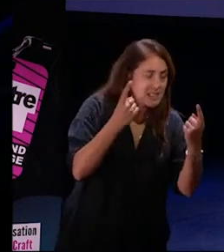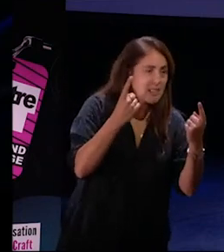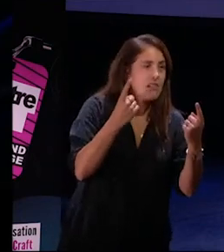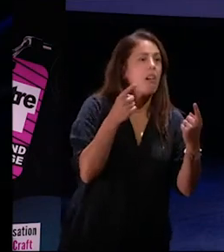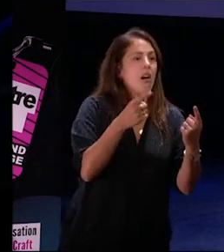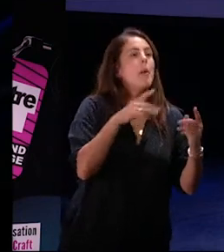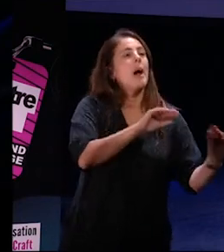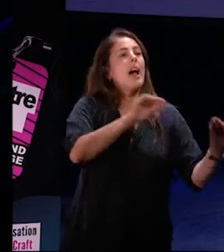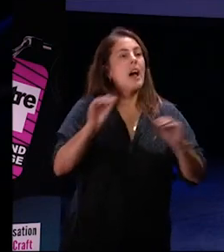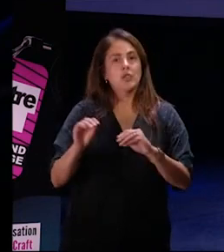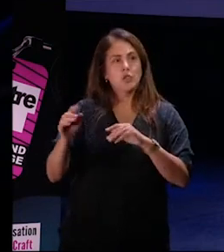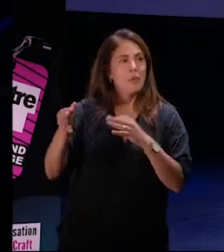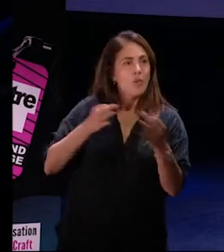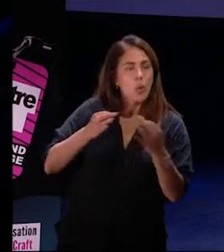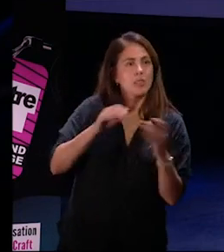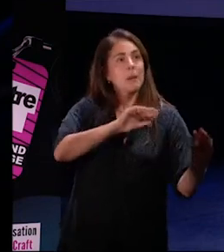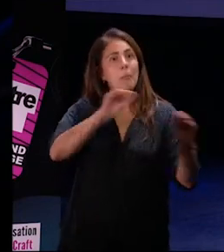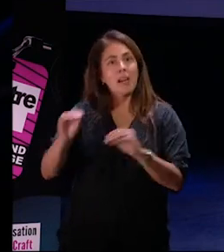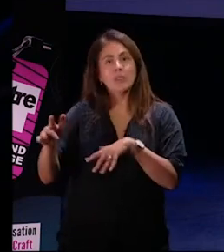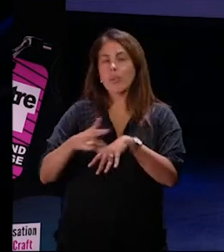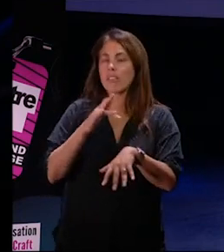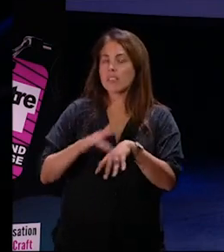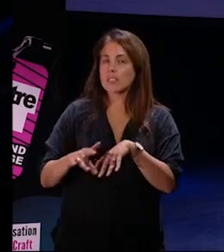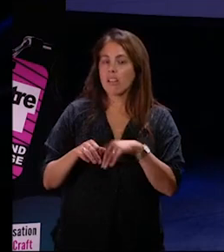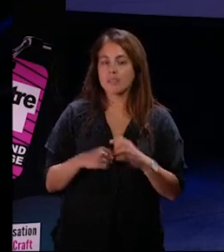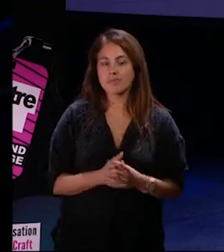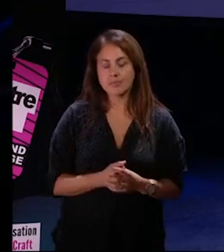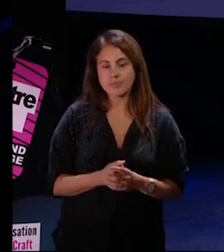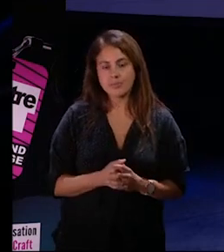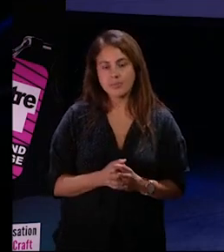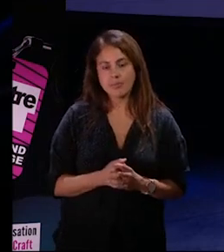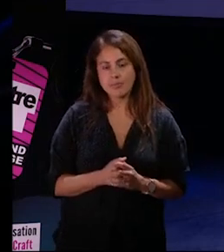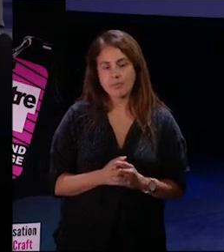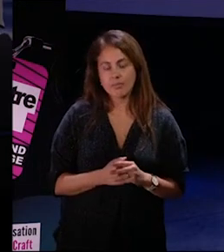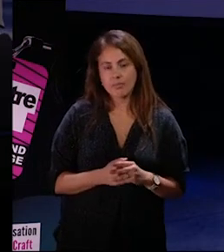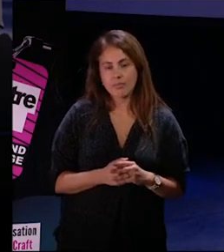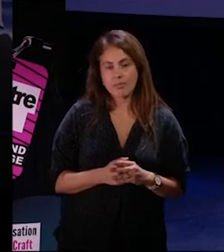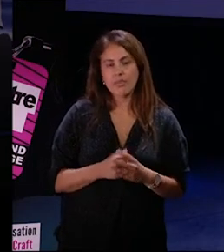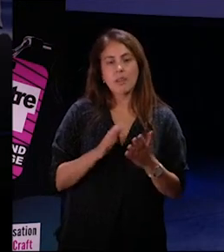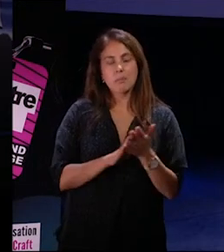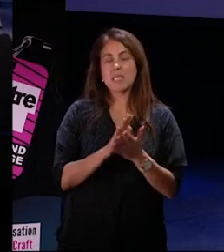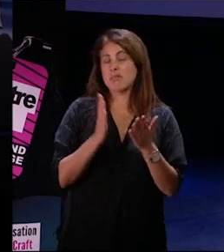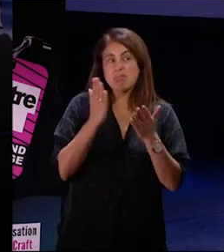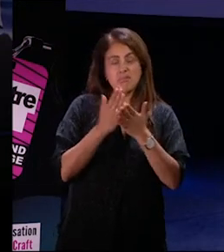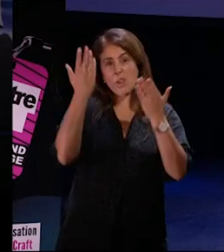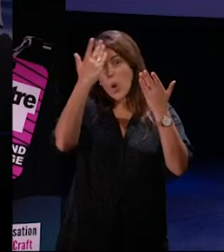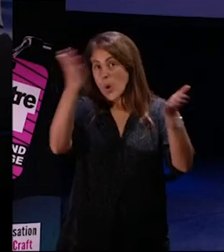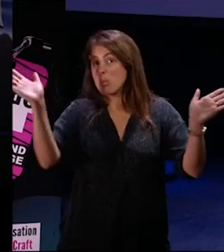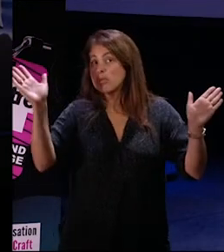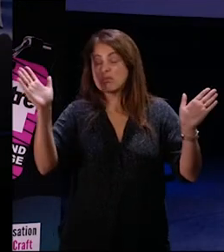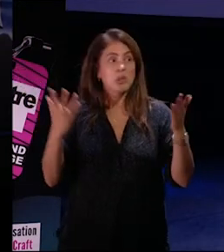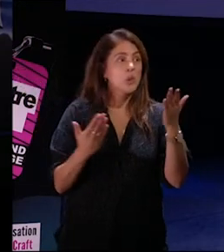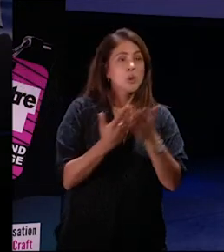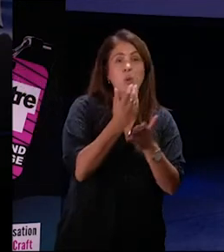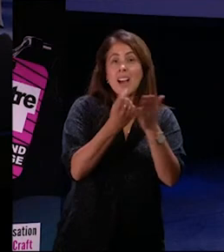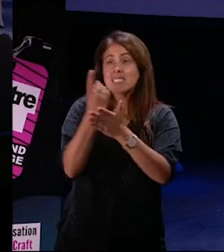into performance, back into theatre. So I think, you know, it's all about being open to new ideas now, being open